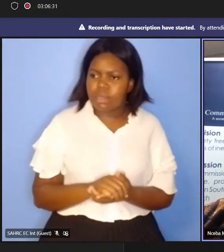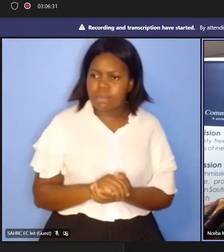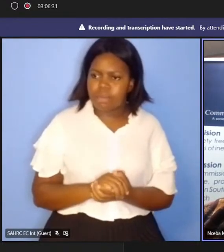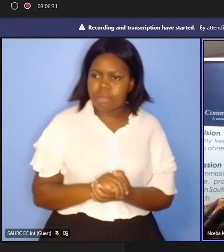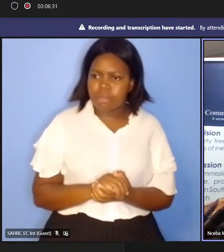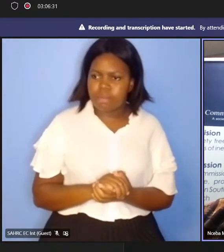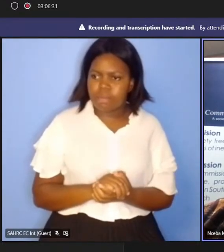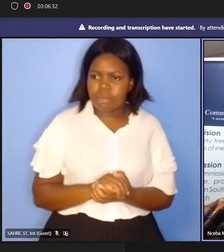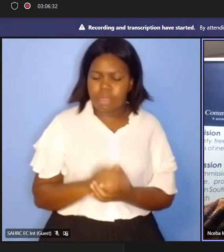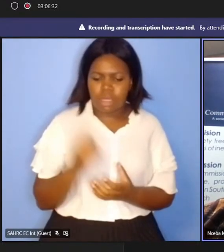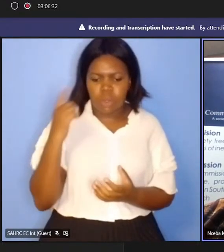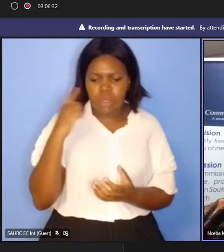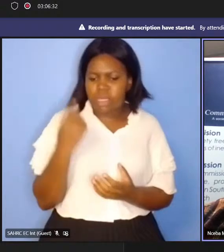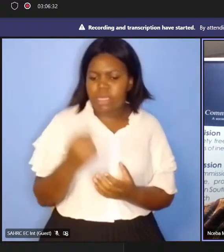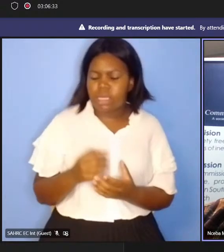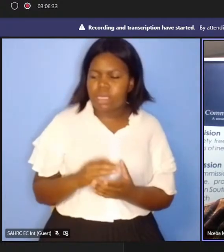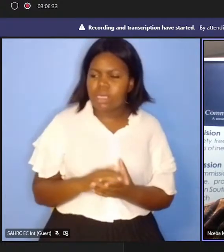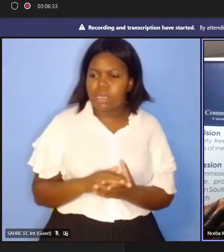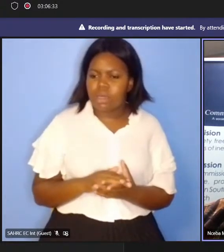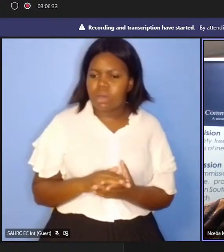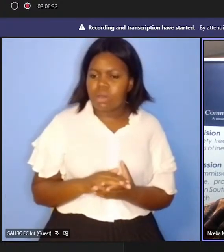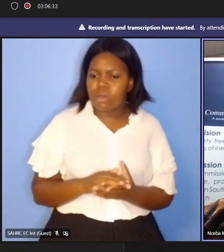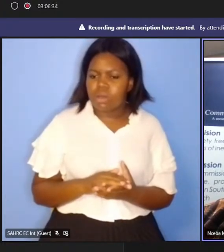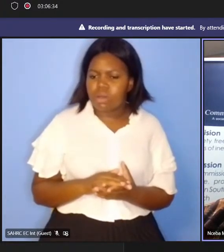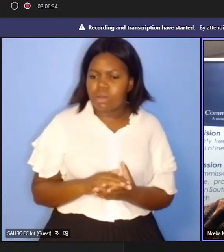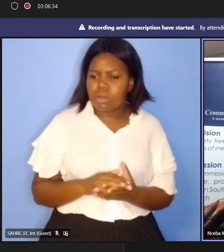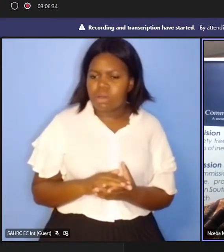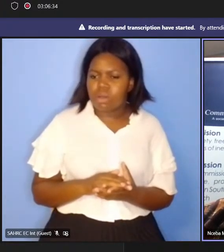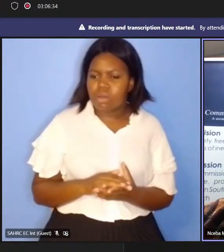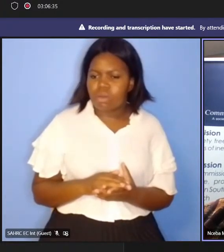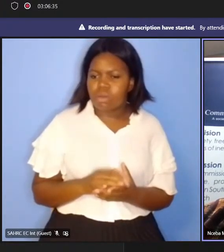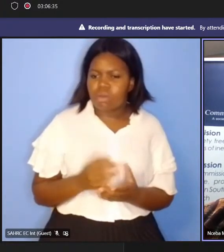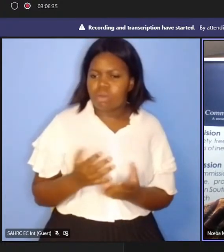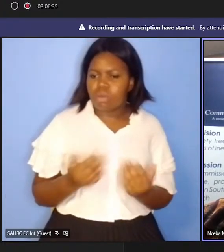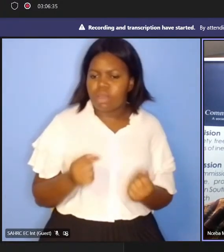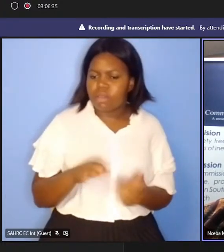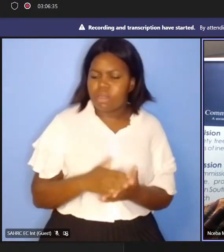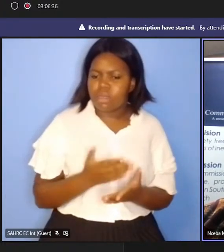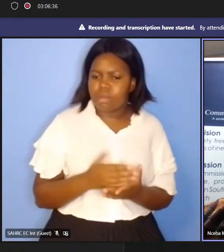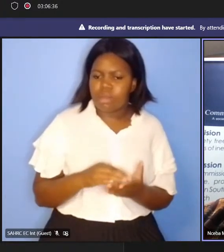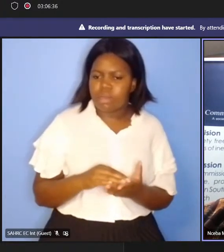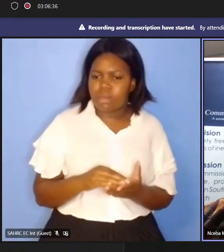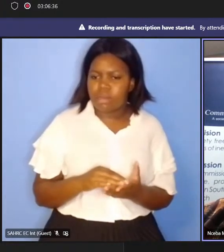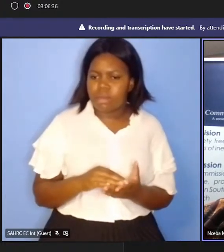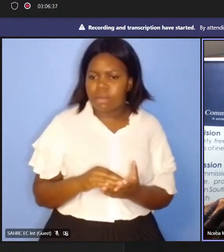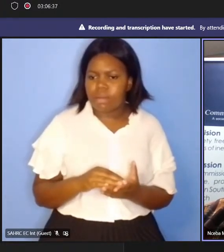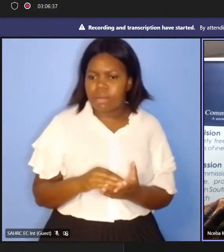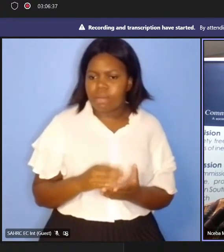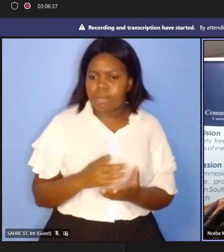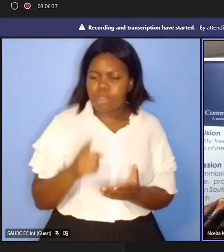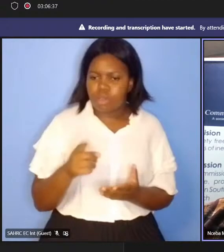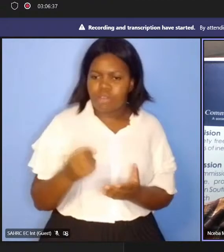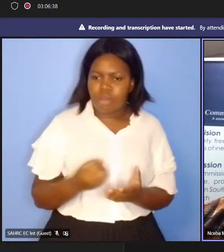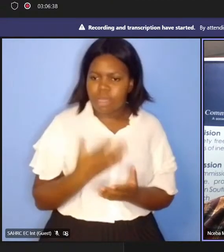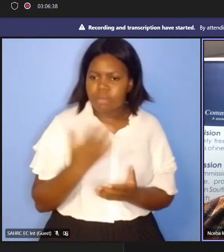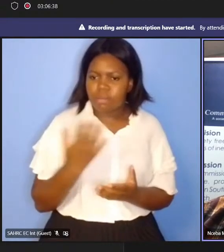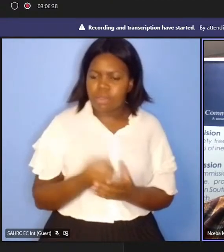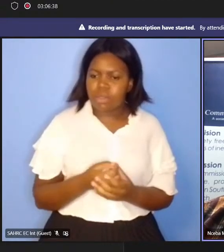think it's right to discriminate based on your expression or based on